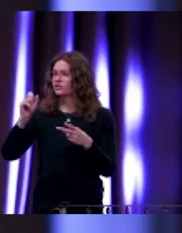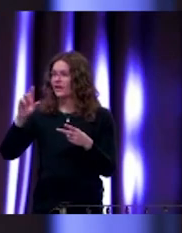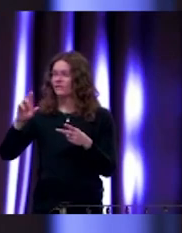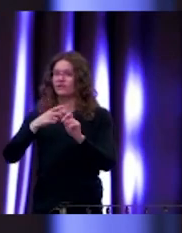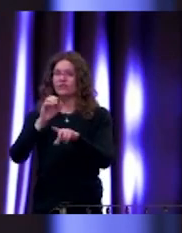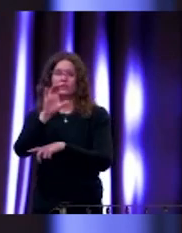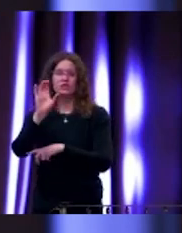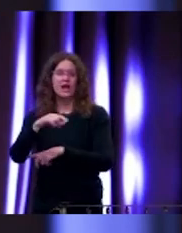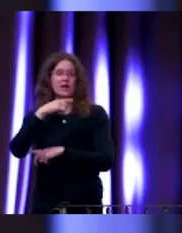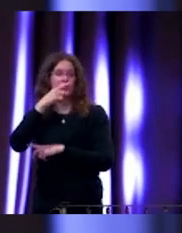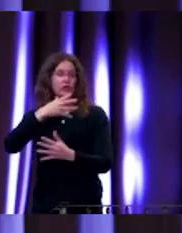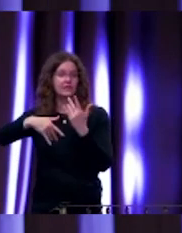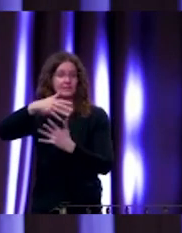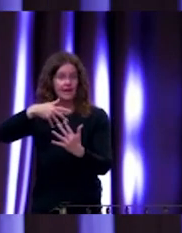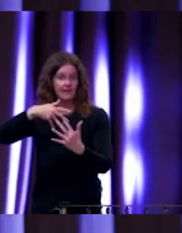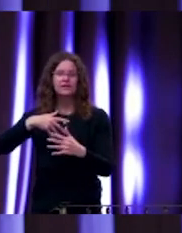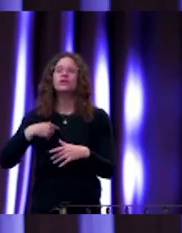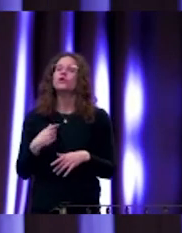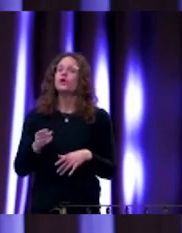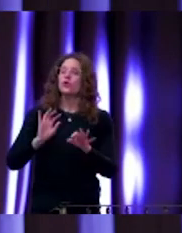who've been our sign language interpreters today.